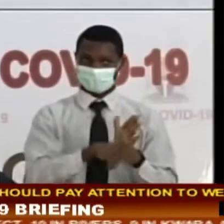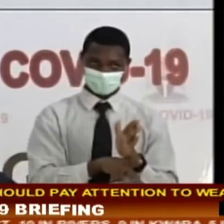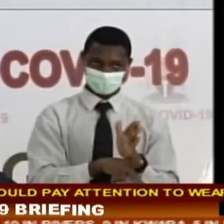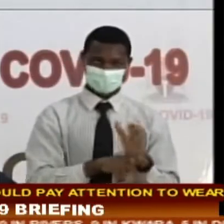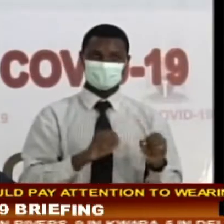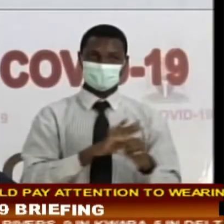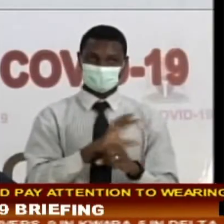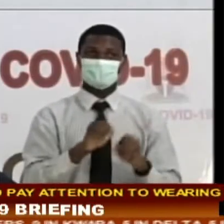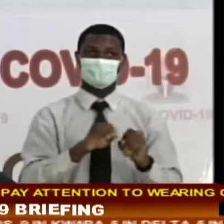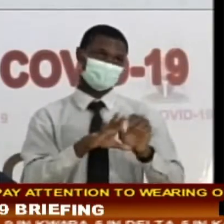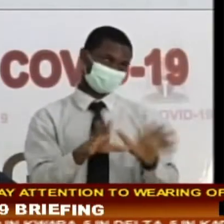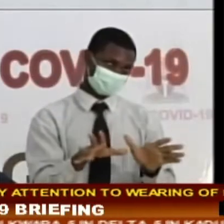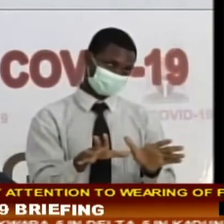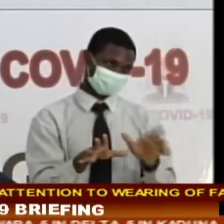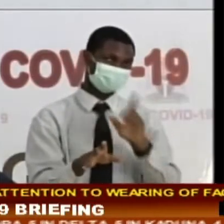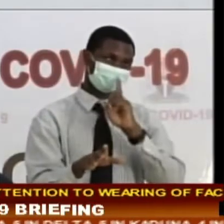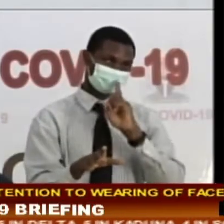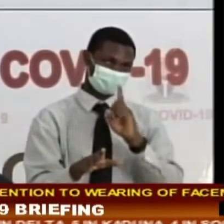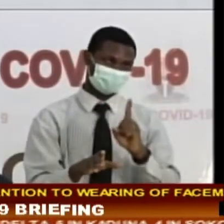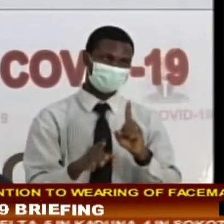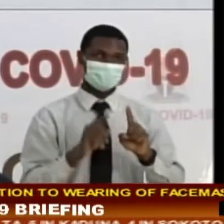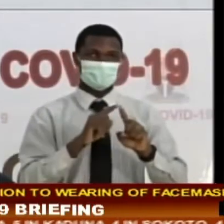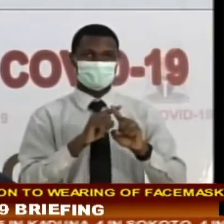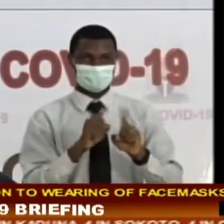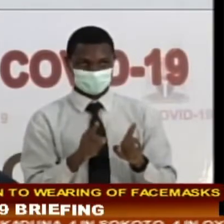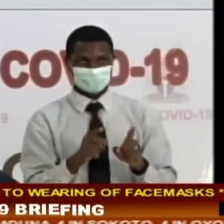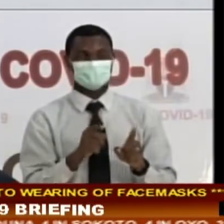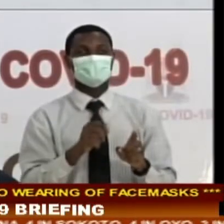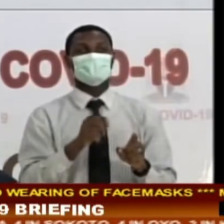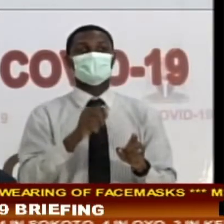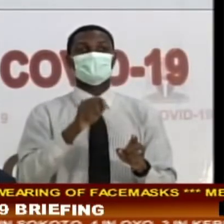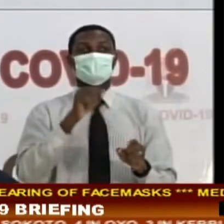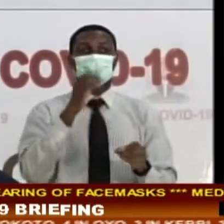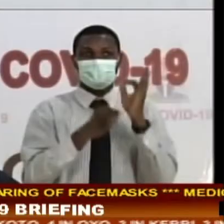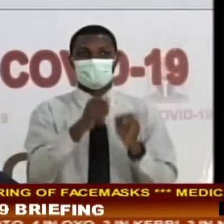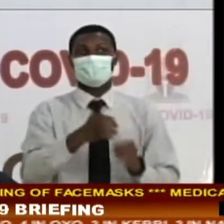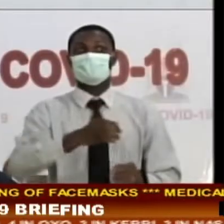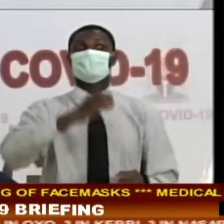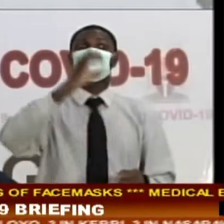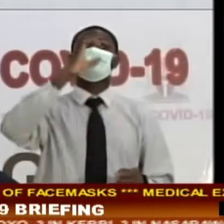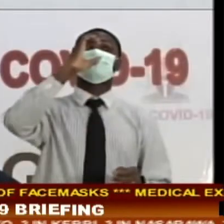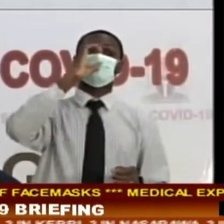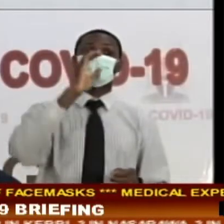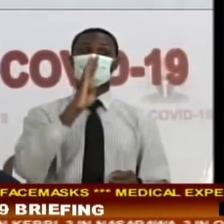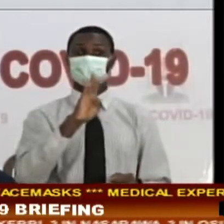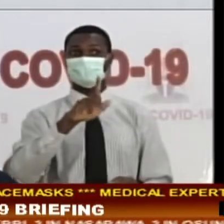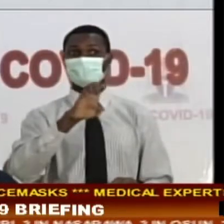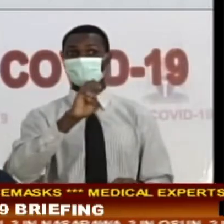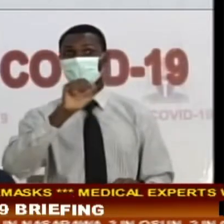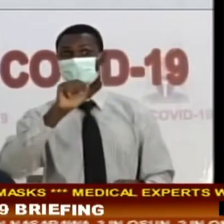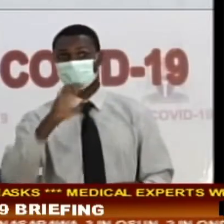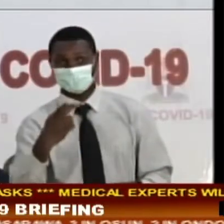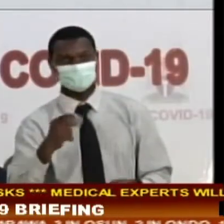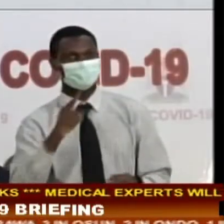on your mosal surface but it could also kill you so um it's definitely not